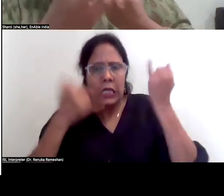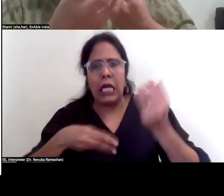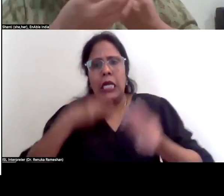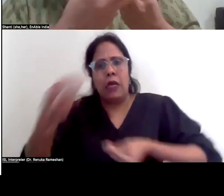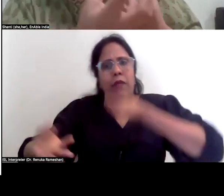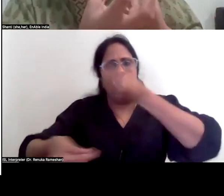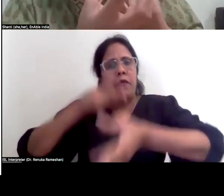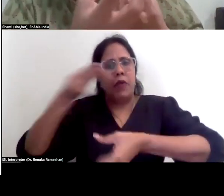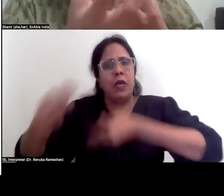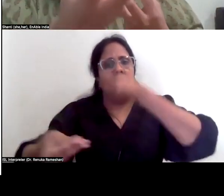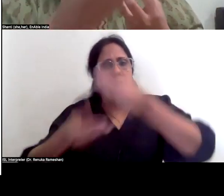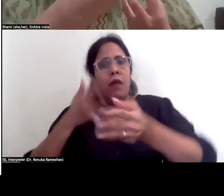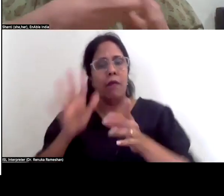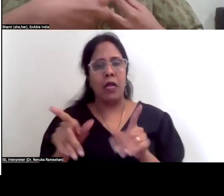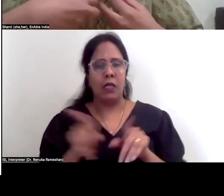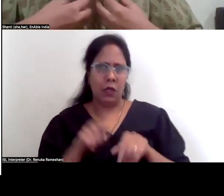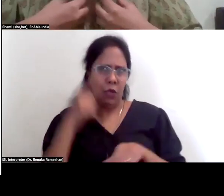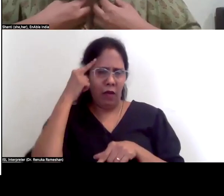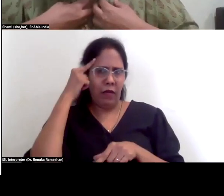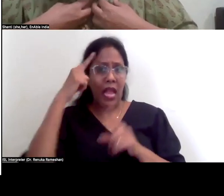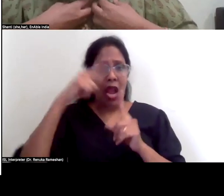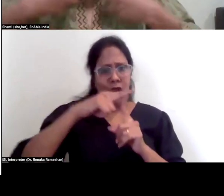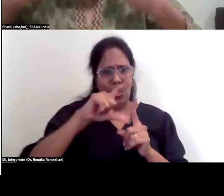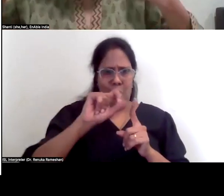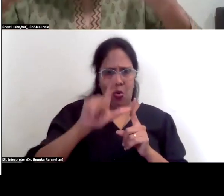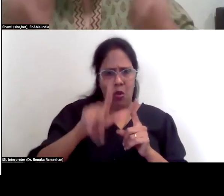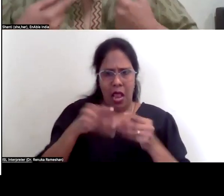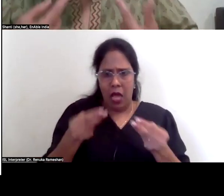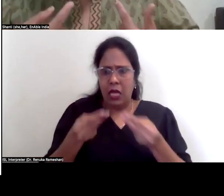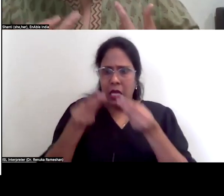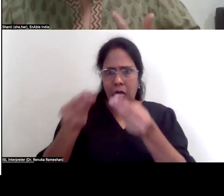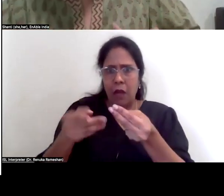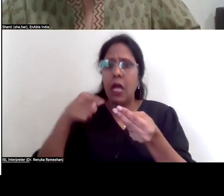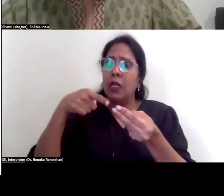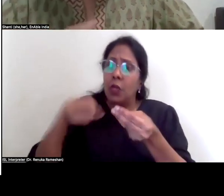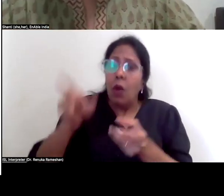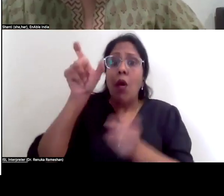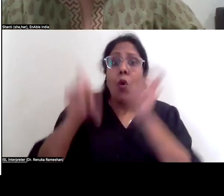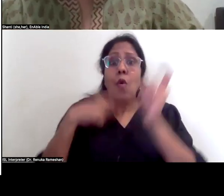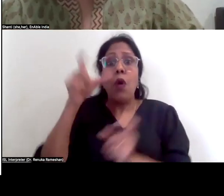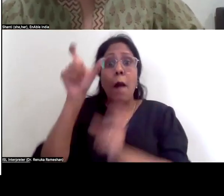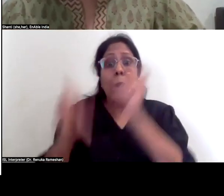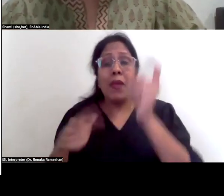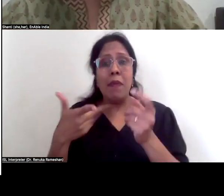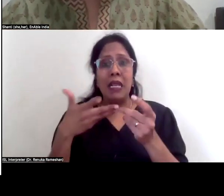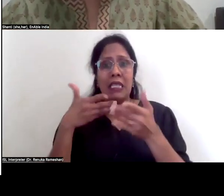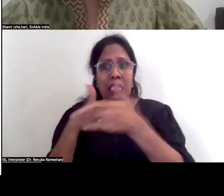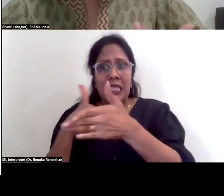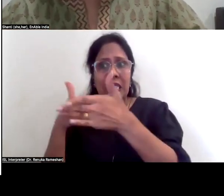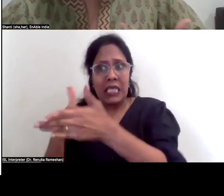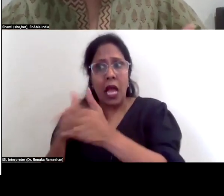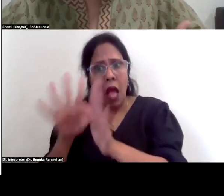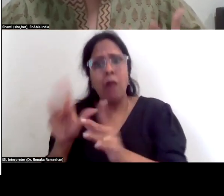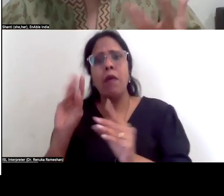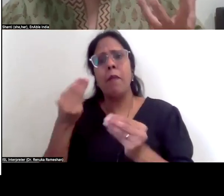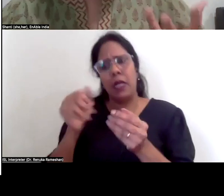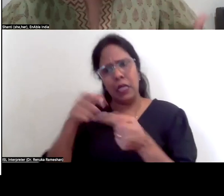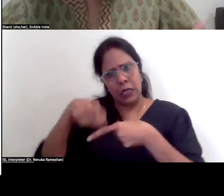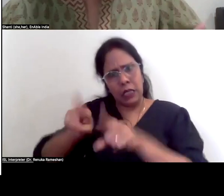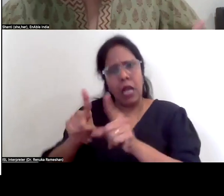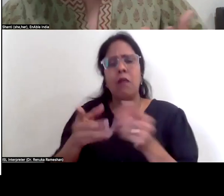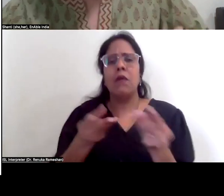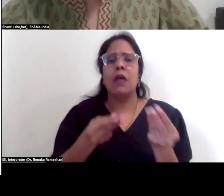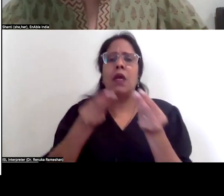can we make the tool such a way that the actor themselves can make a decision? And that's where we had come up with this Margadarshi Decider tool, which